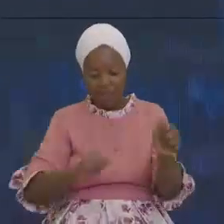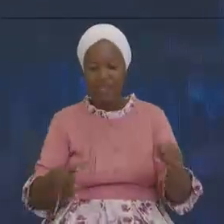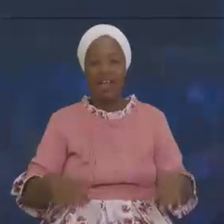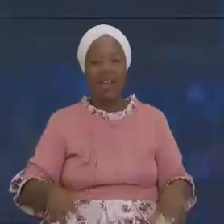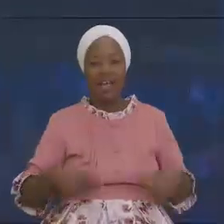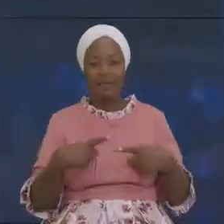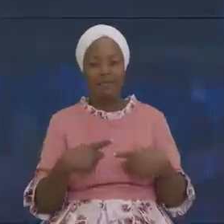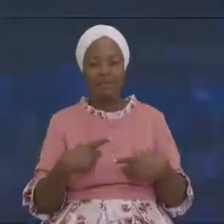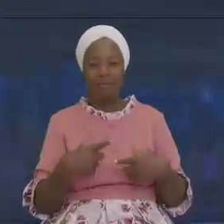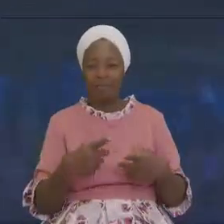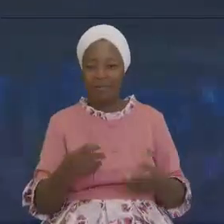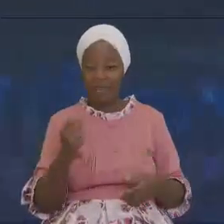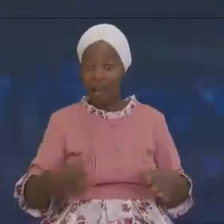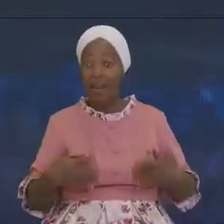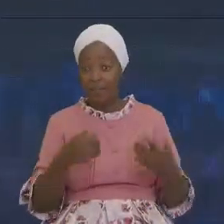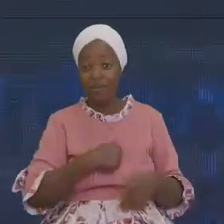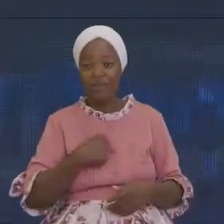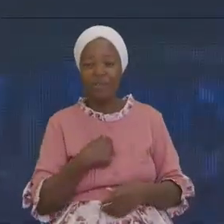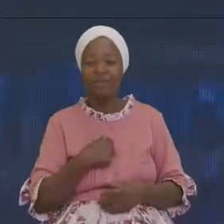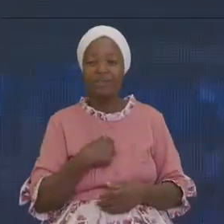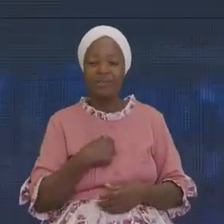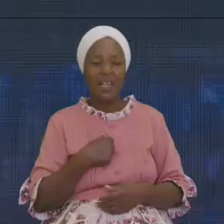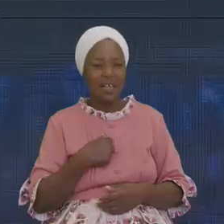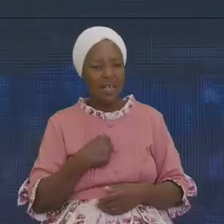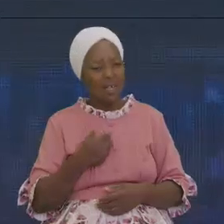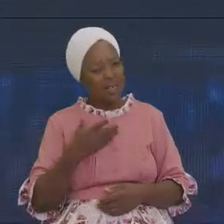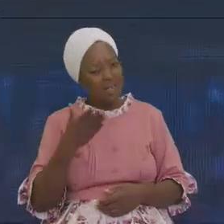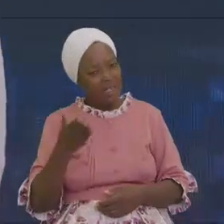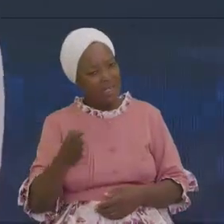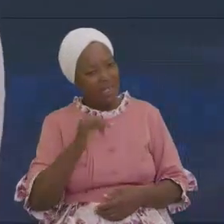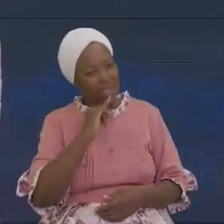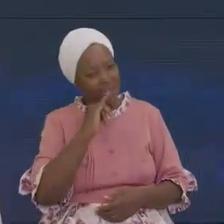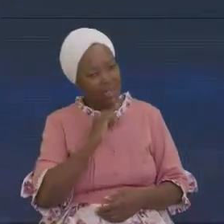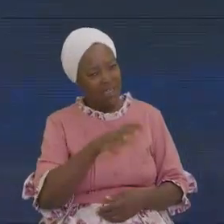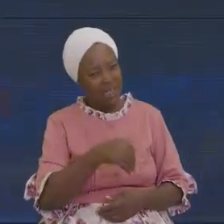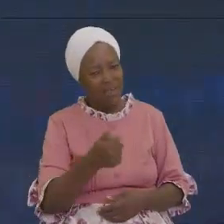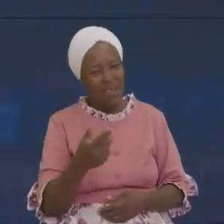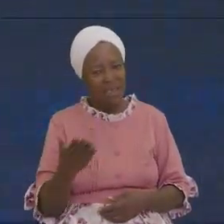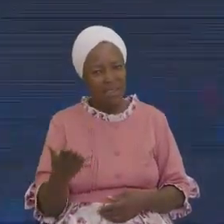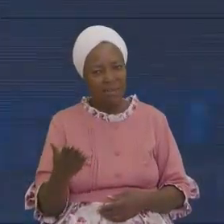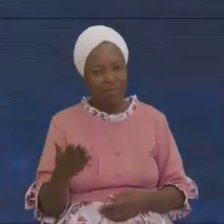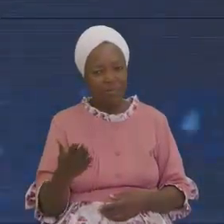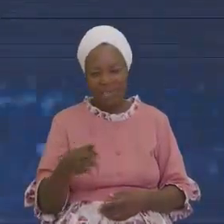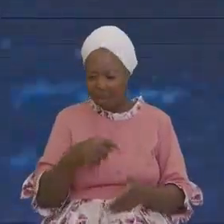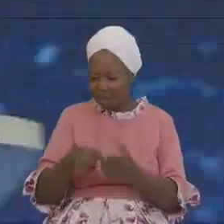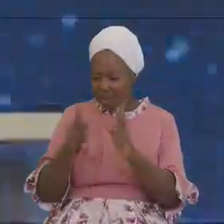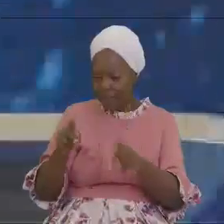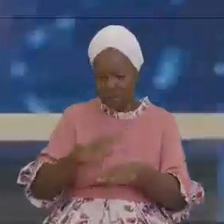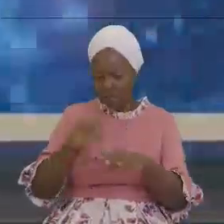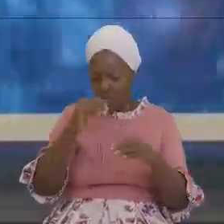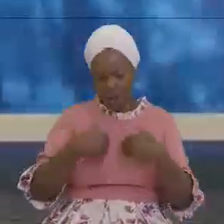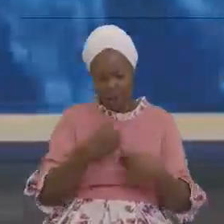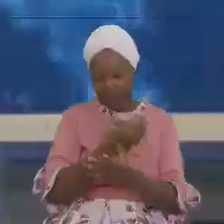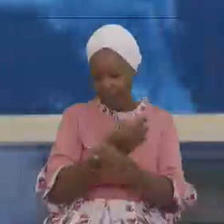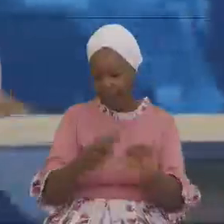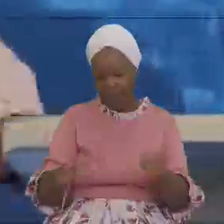He doesn't have freedom. He doesn't have life. He's connected with